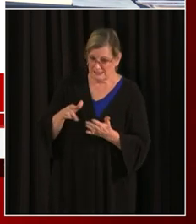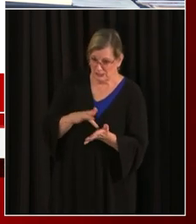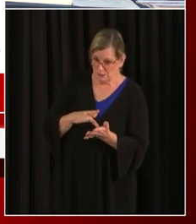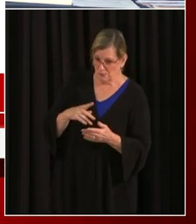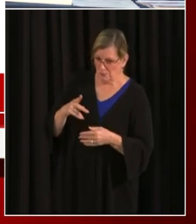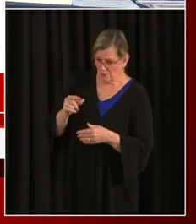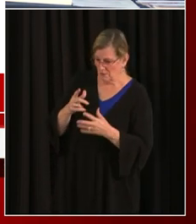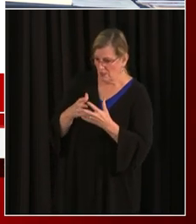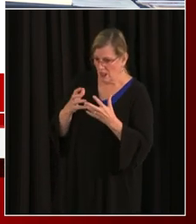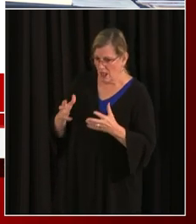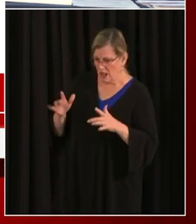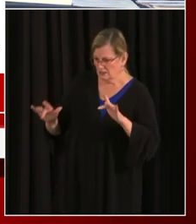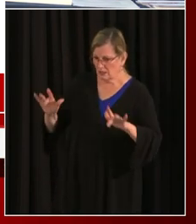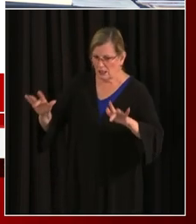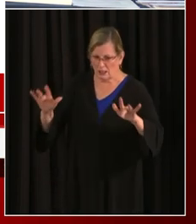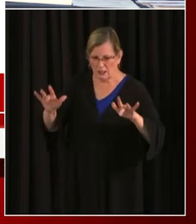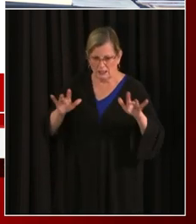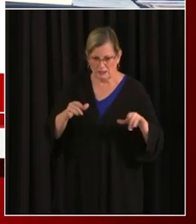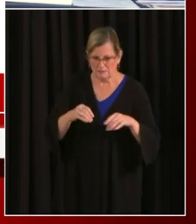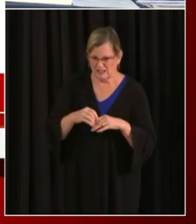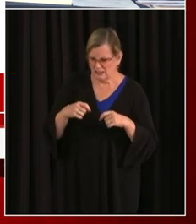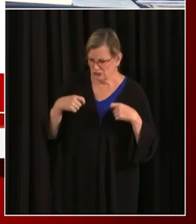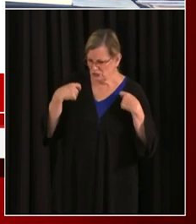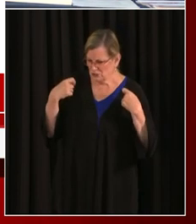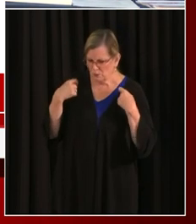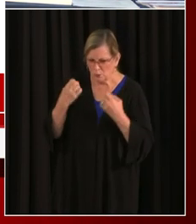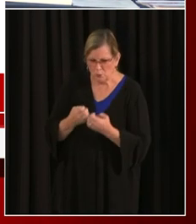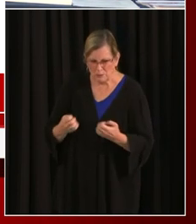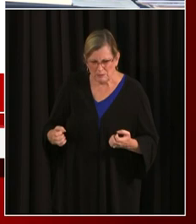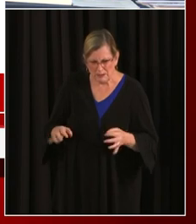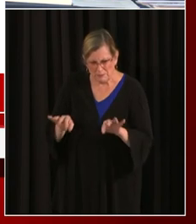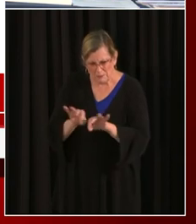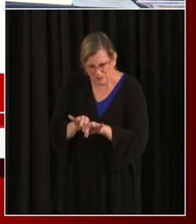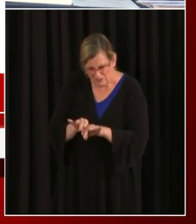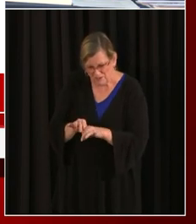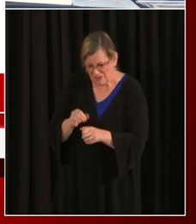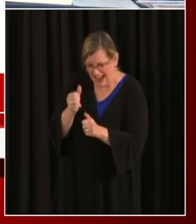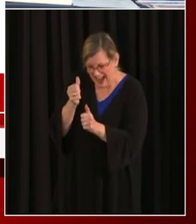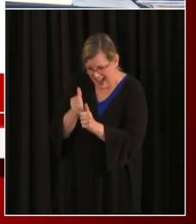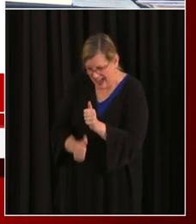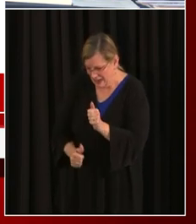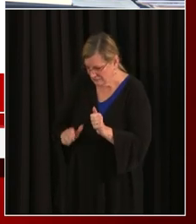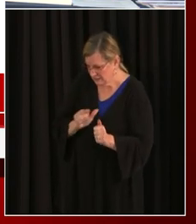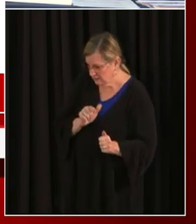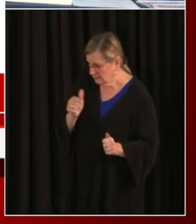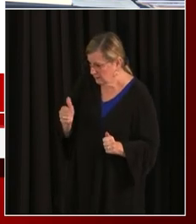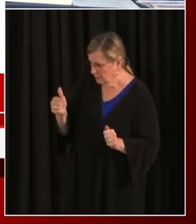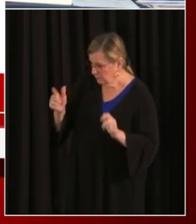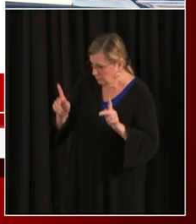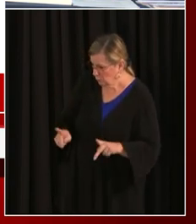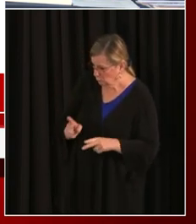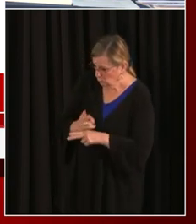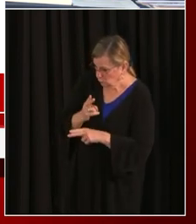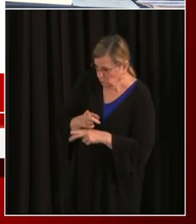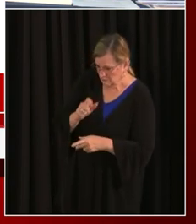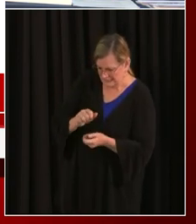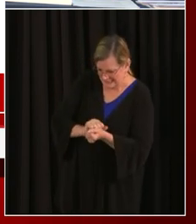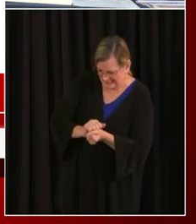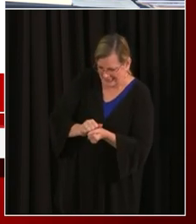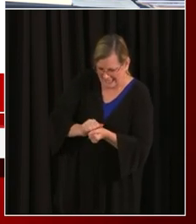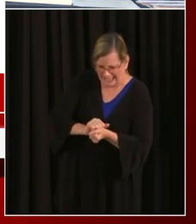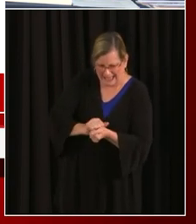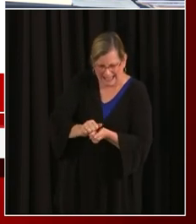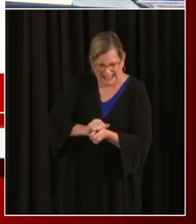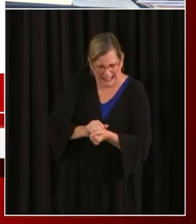surfaces, such as gym equipment, will be cleaned after every use. And to facilitate our elevated cleaning regimen, users of